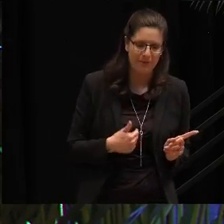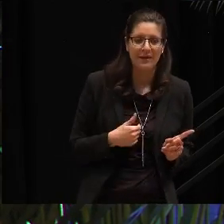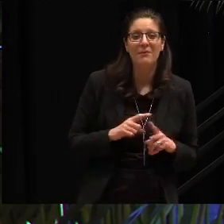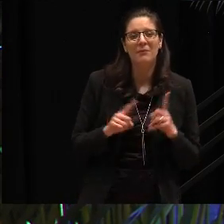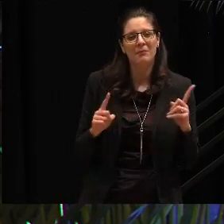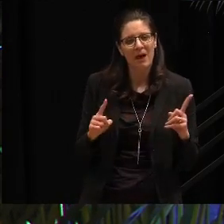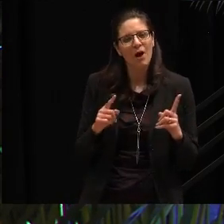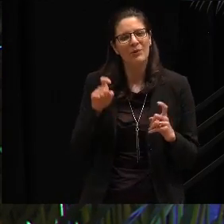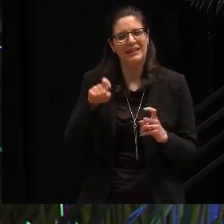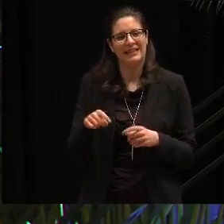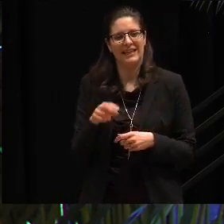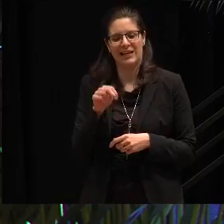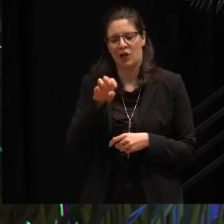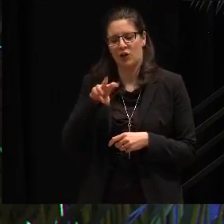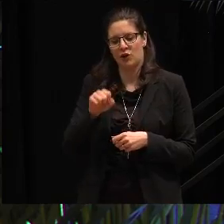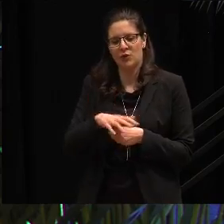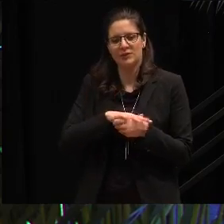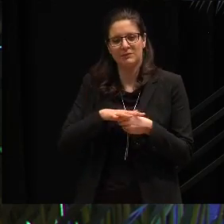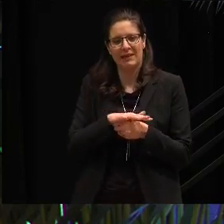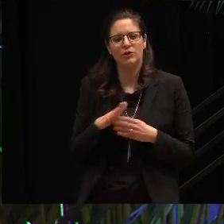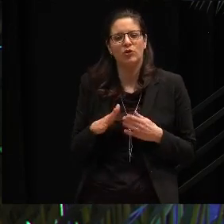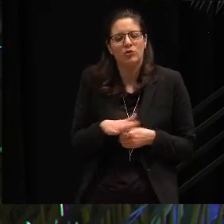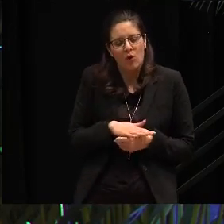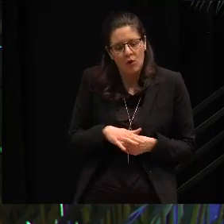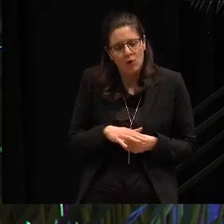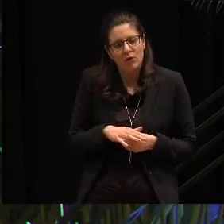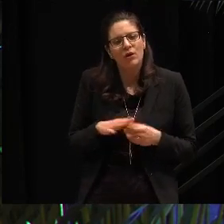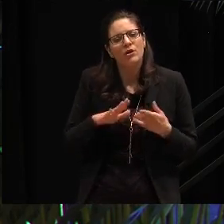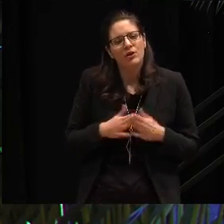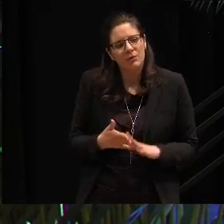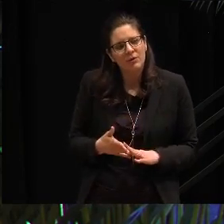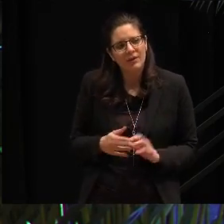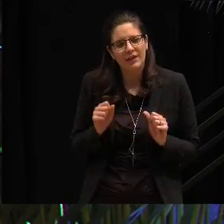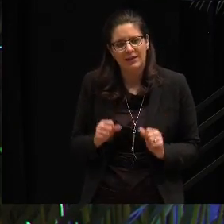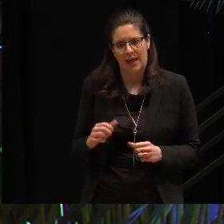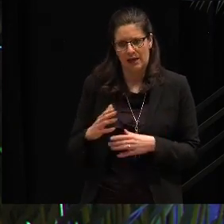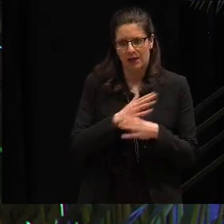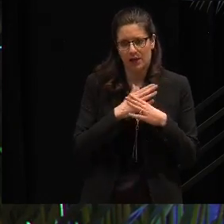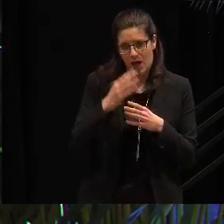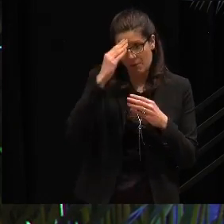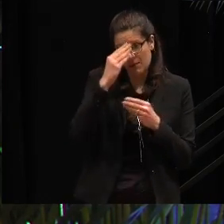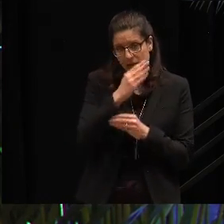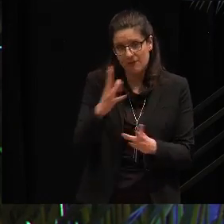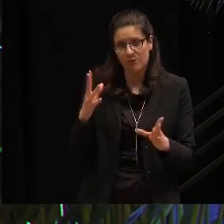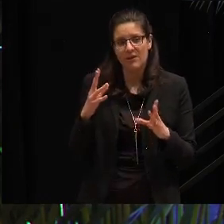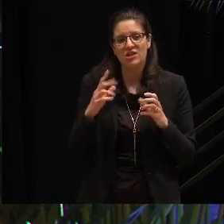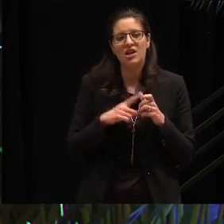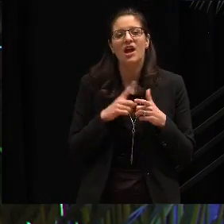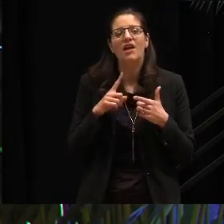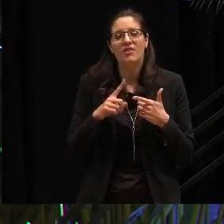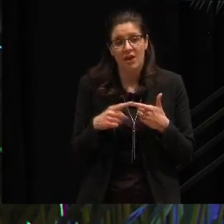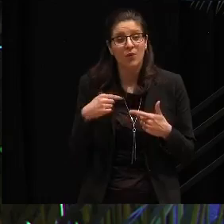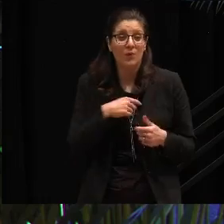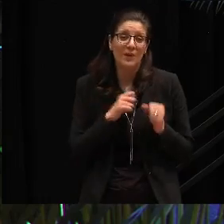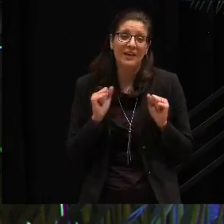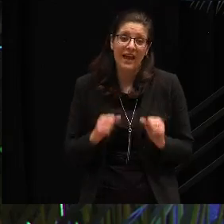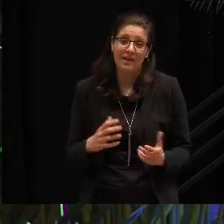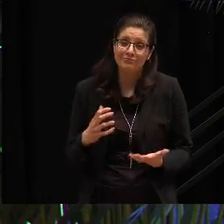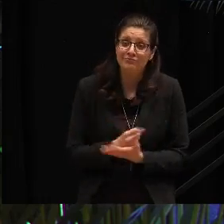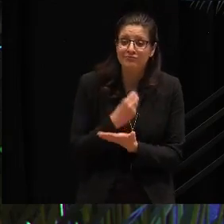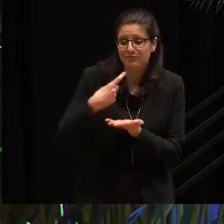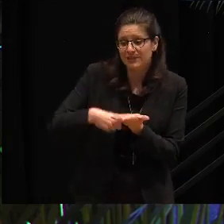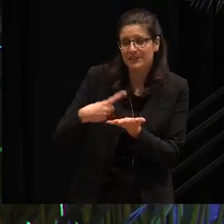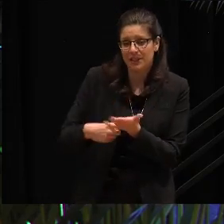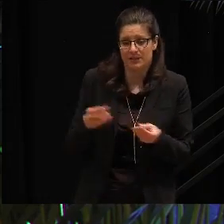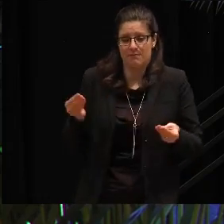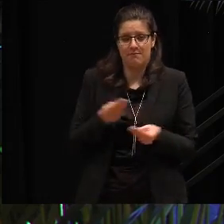space, particularly in a community, in a local community where people can come together. It can be a common source of information, and then we can have the kinds of discussions,